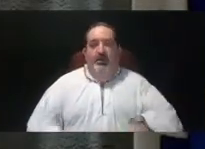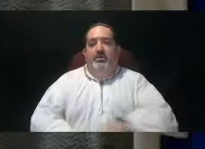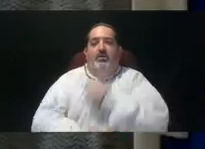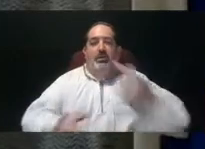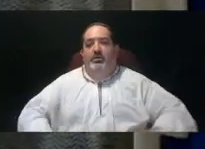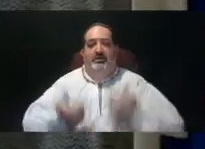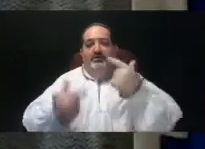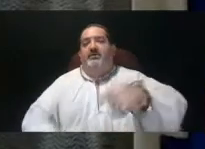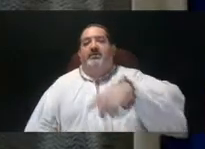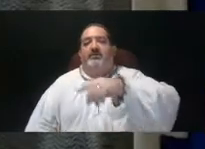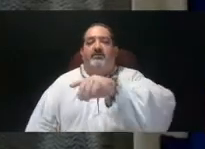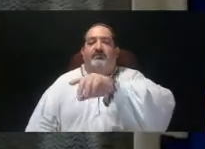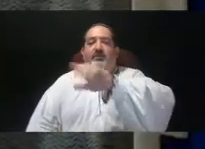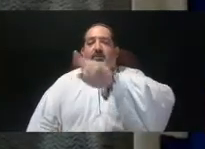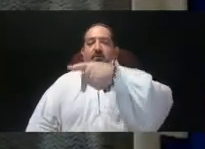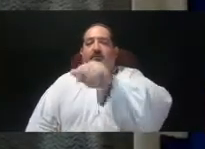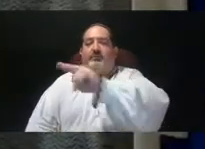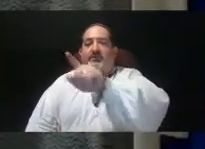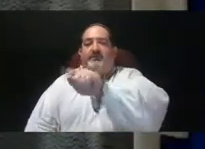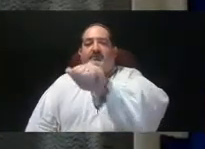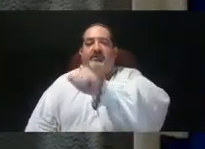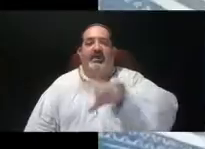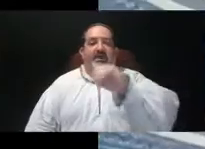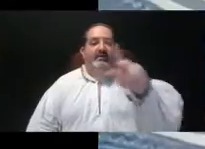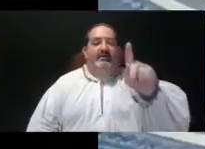Long live their Highnesses, Pansa and Katherine.